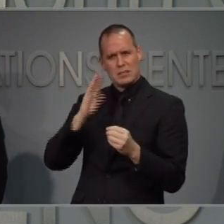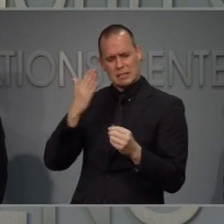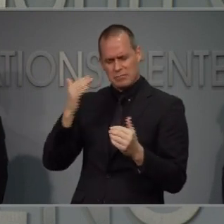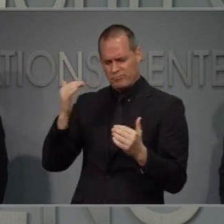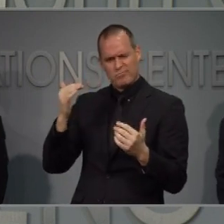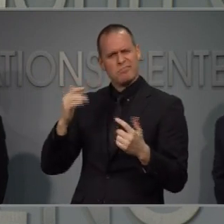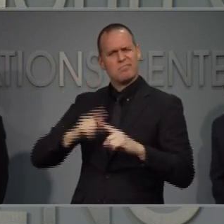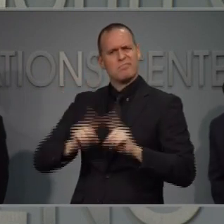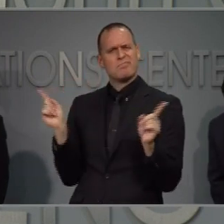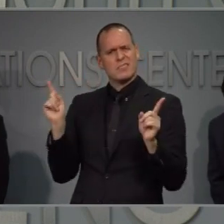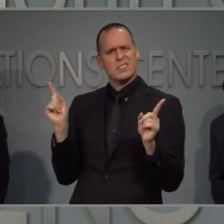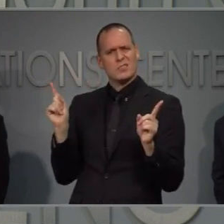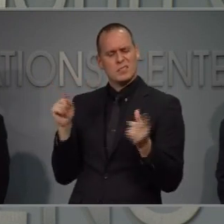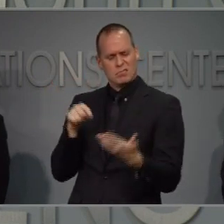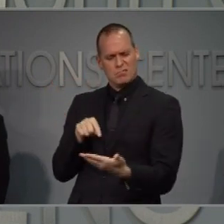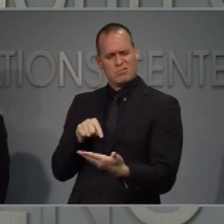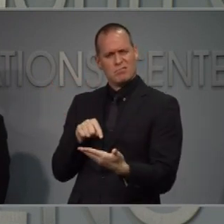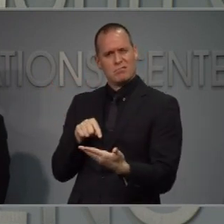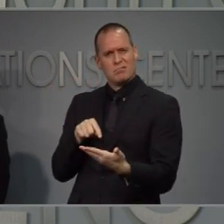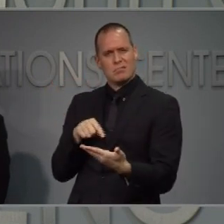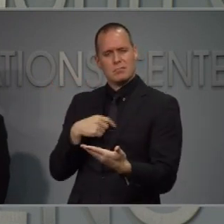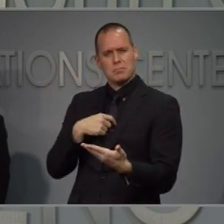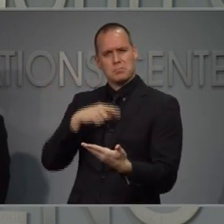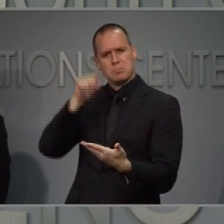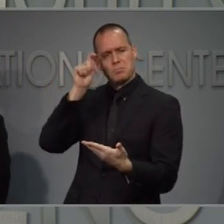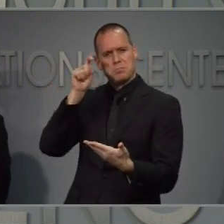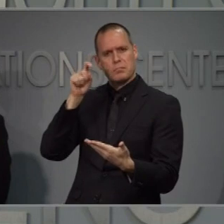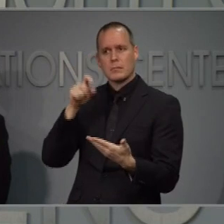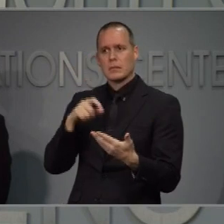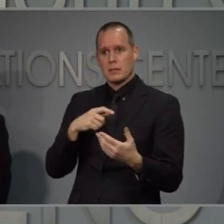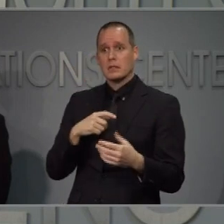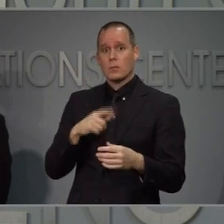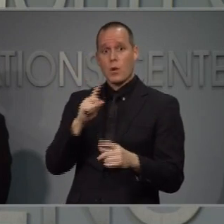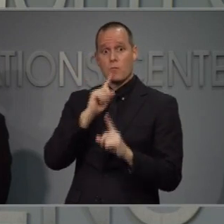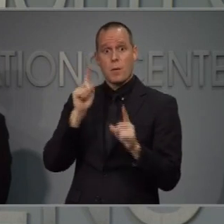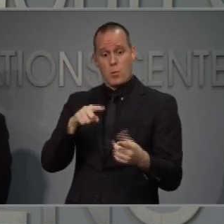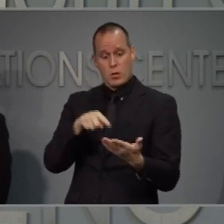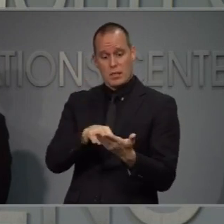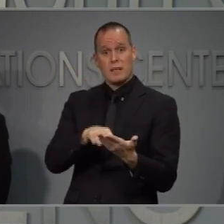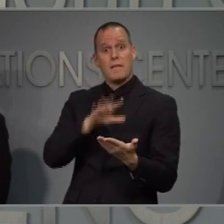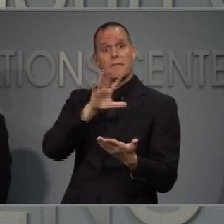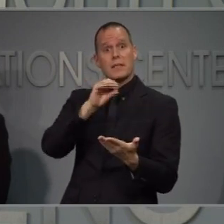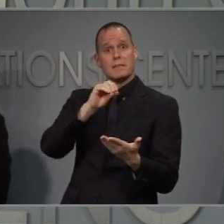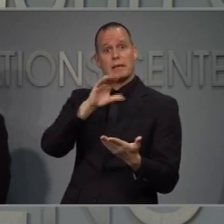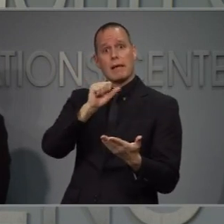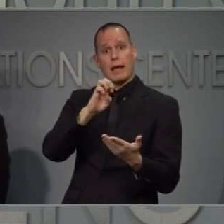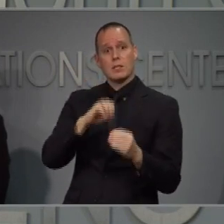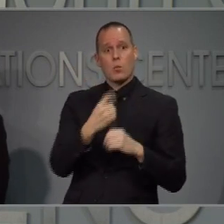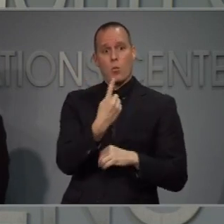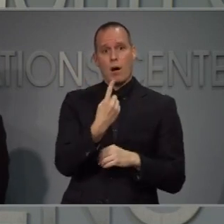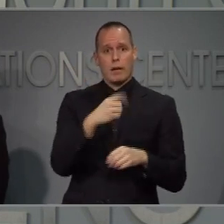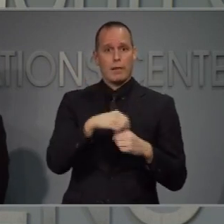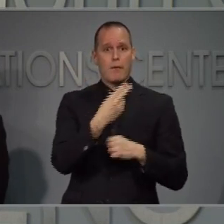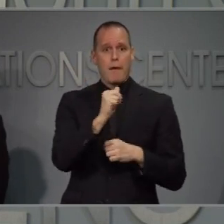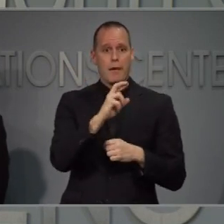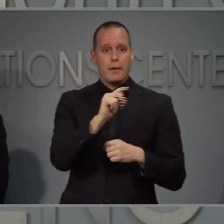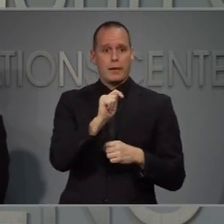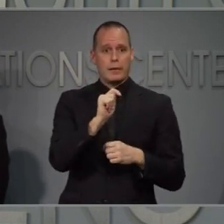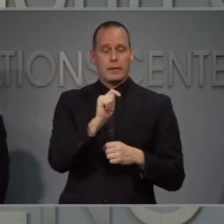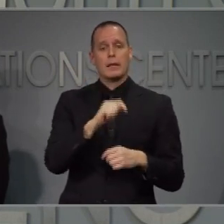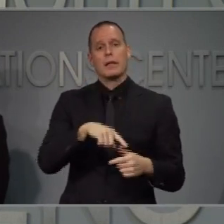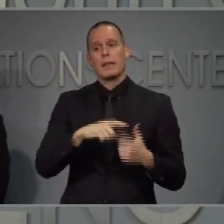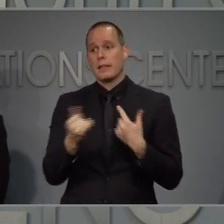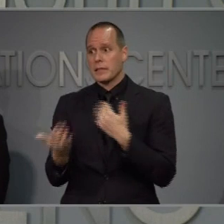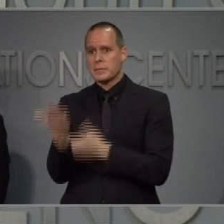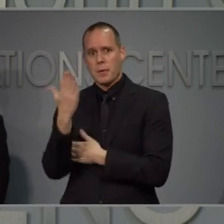what's been told to us. There was a report that there were 50 cases in the one nursing home in Harnett County, and then this